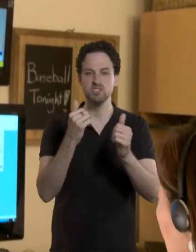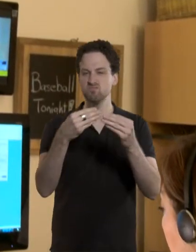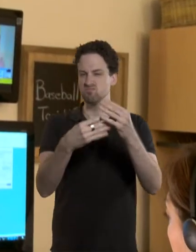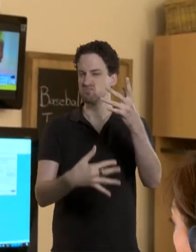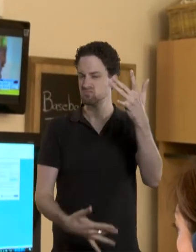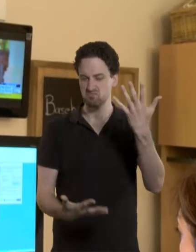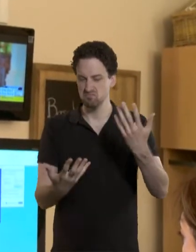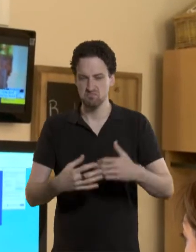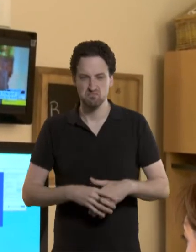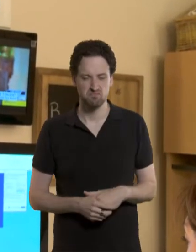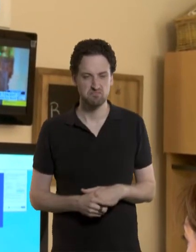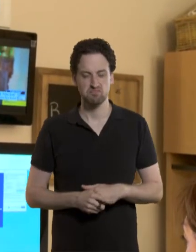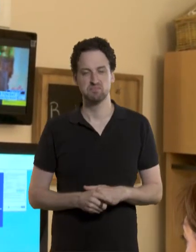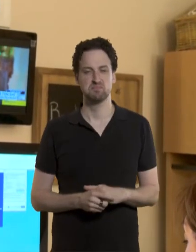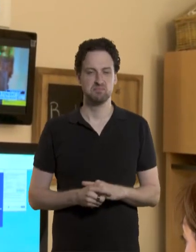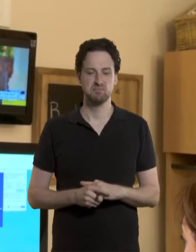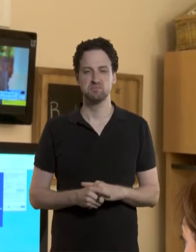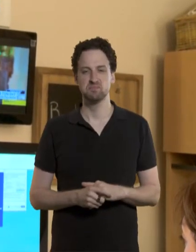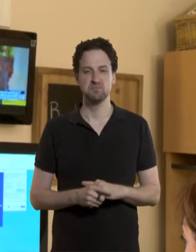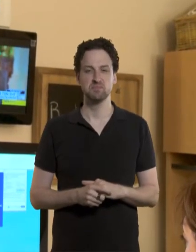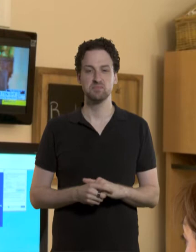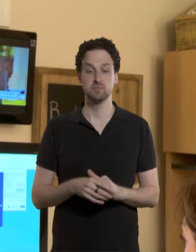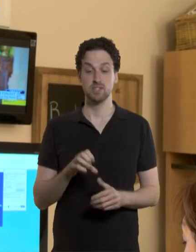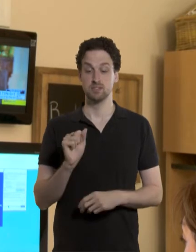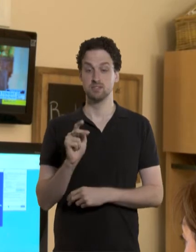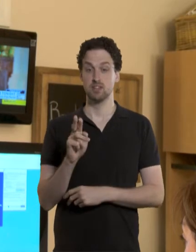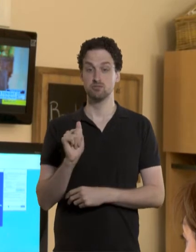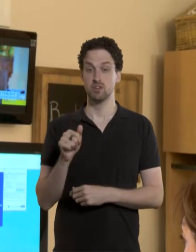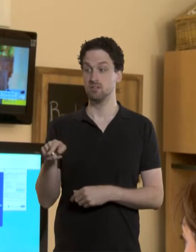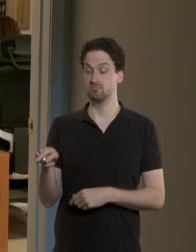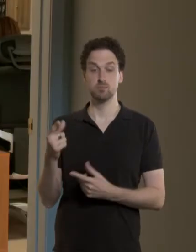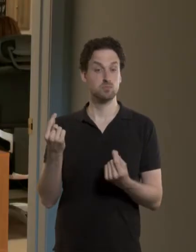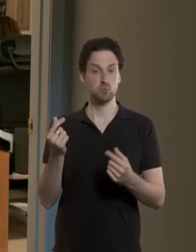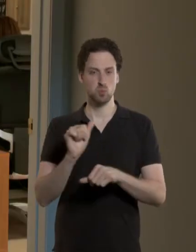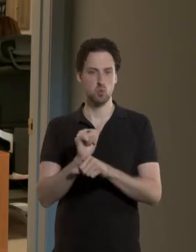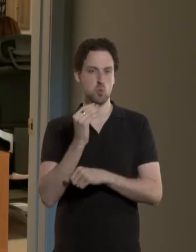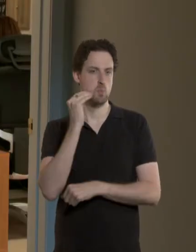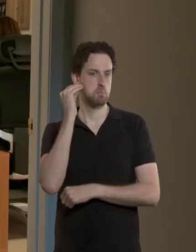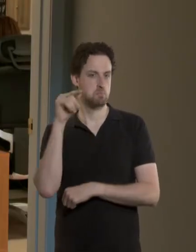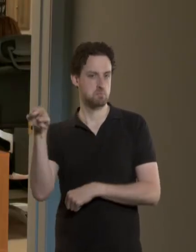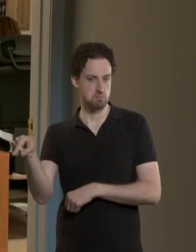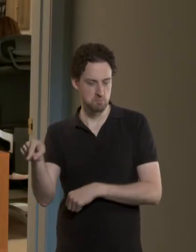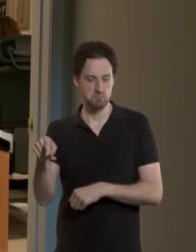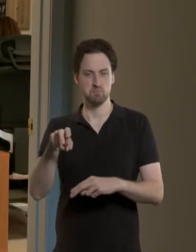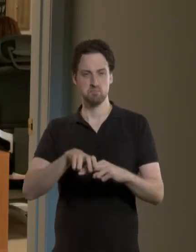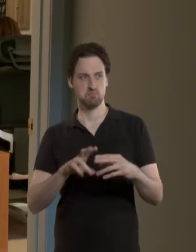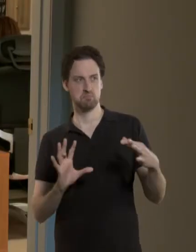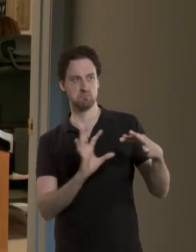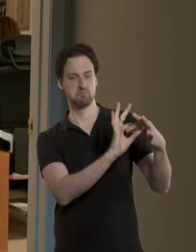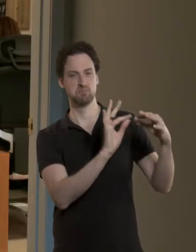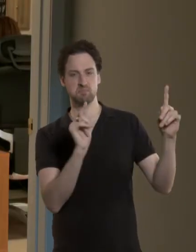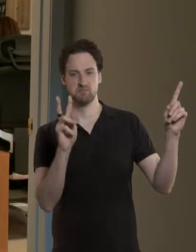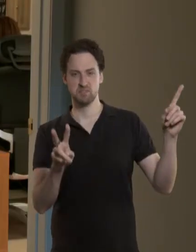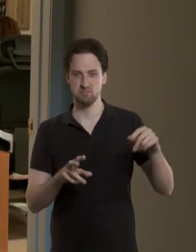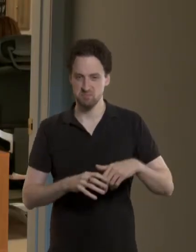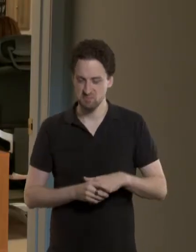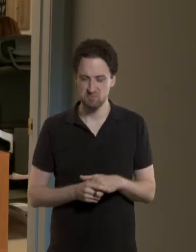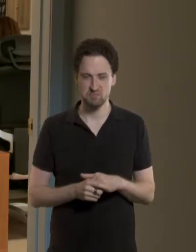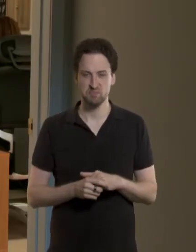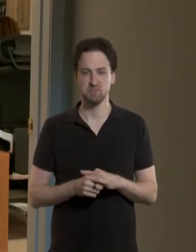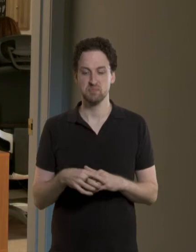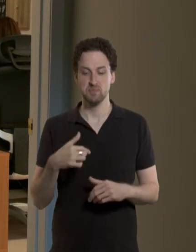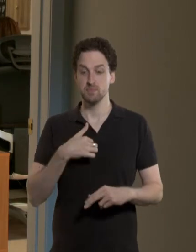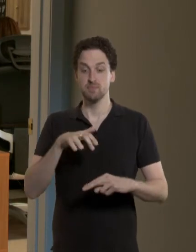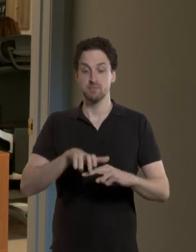sports games, political debates. Sandra works from home and connects remotely to the TV studio.